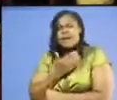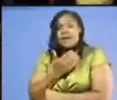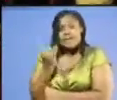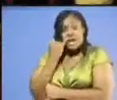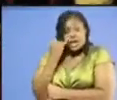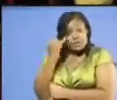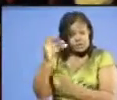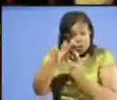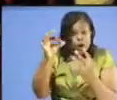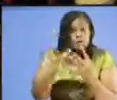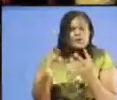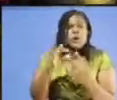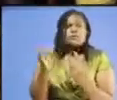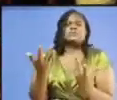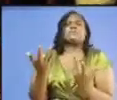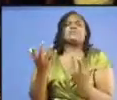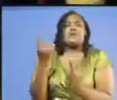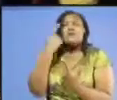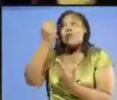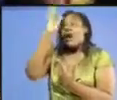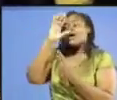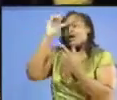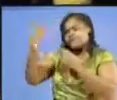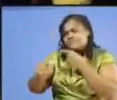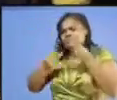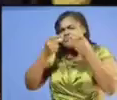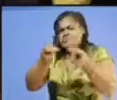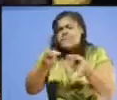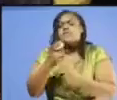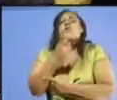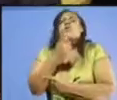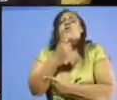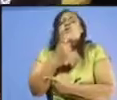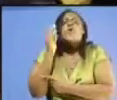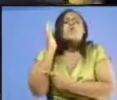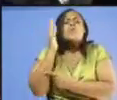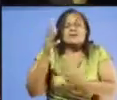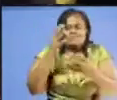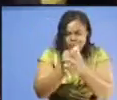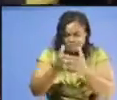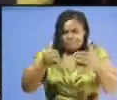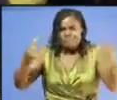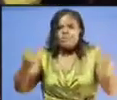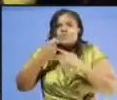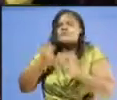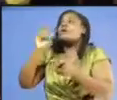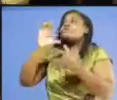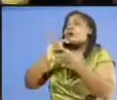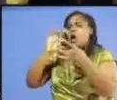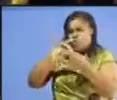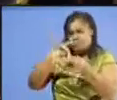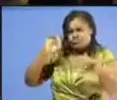are chosen for God's inheritance, who shall separate us from the